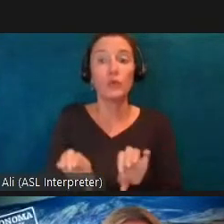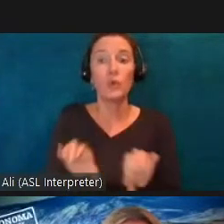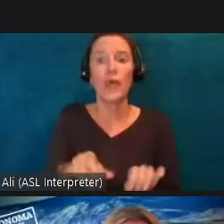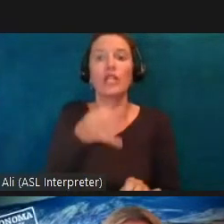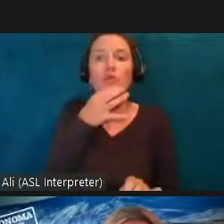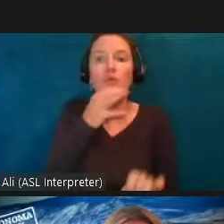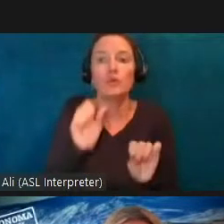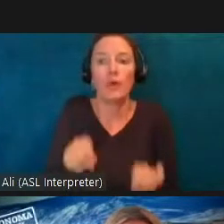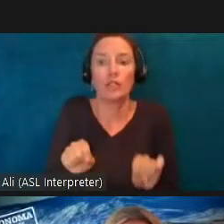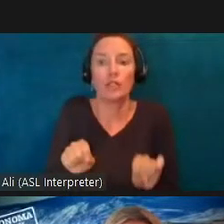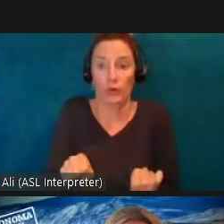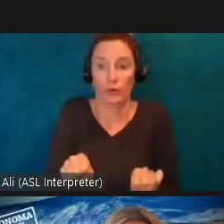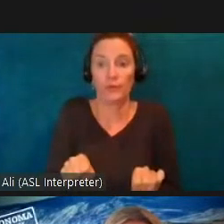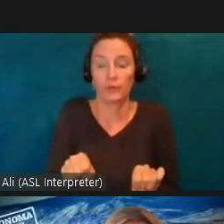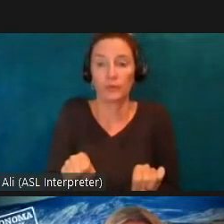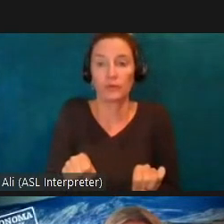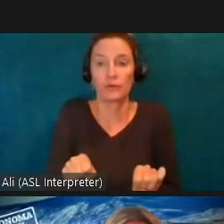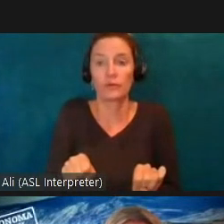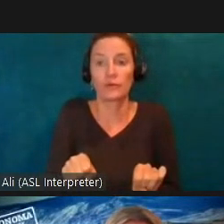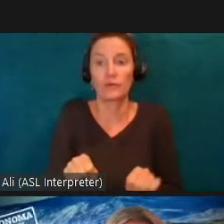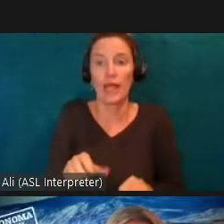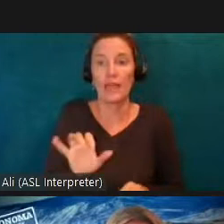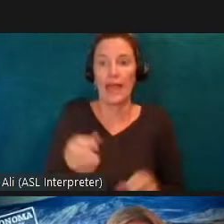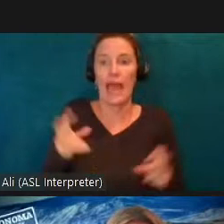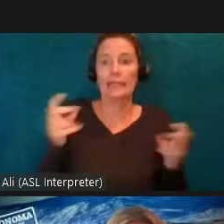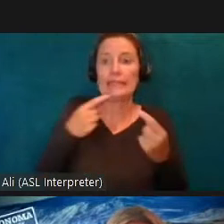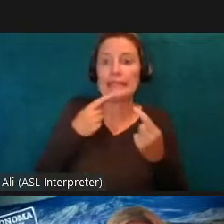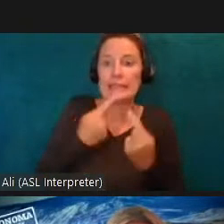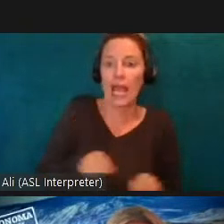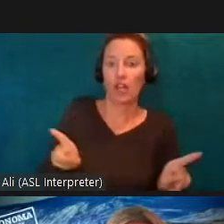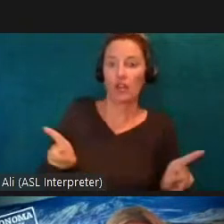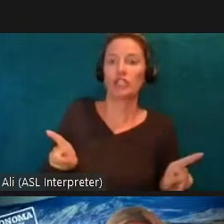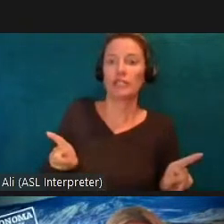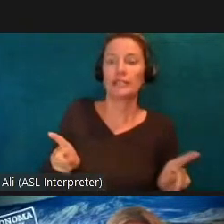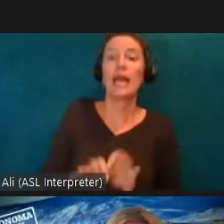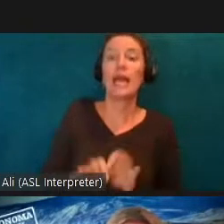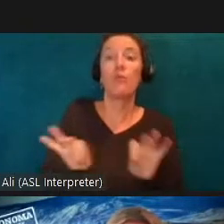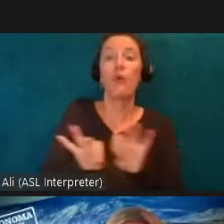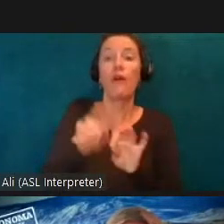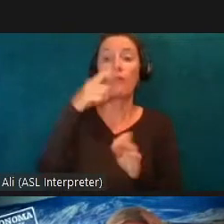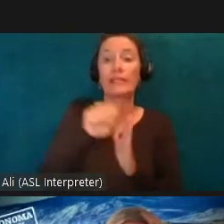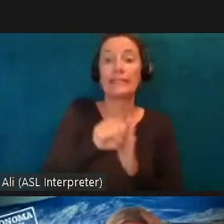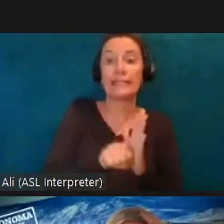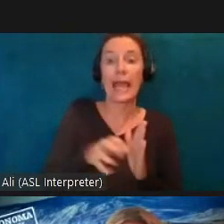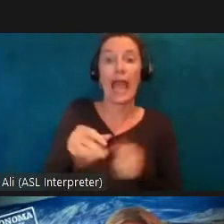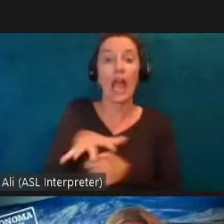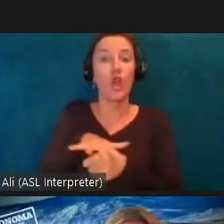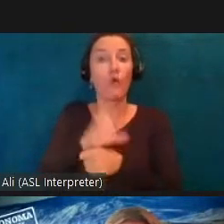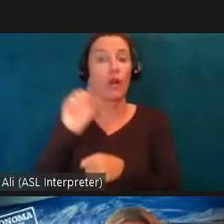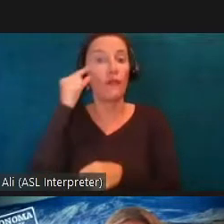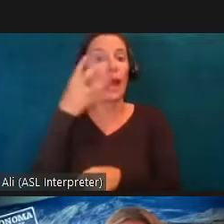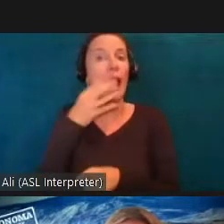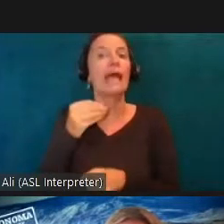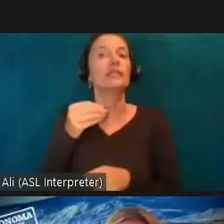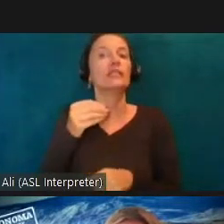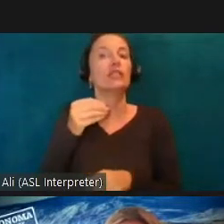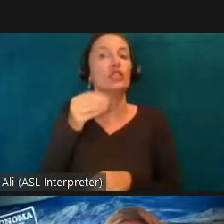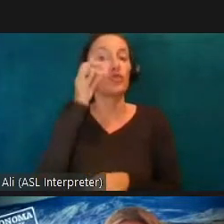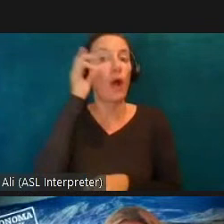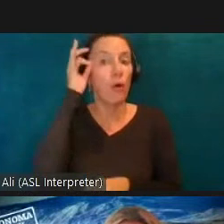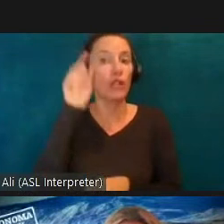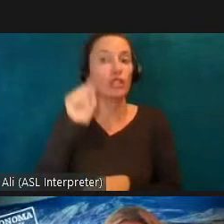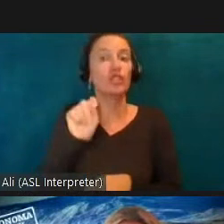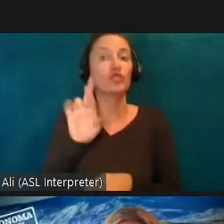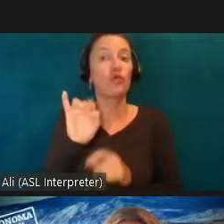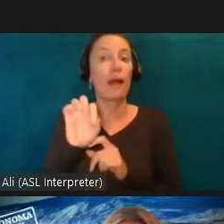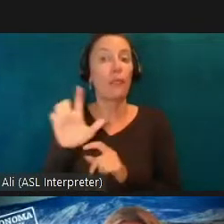can. This declaration is important also for state and local government and tribal governments. There's money